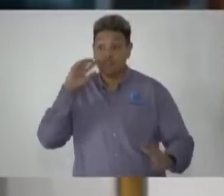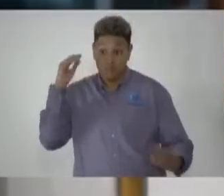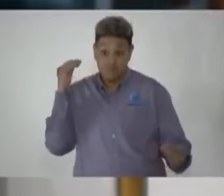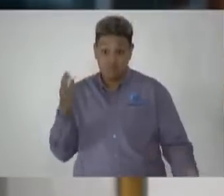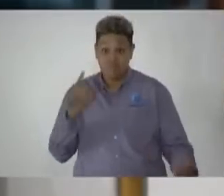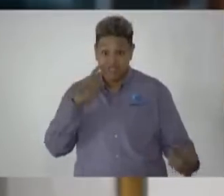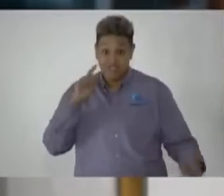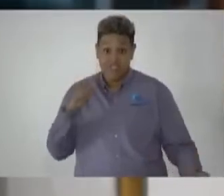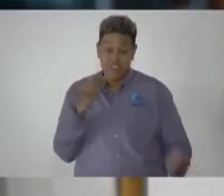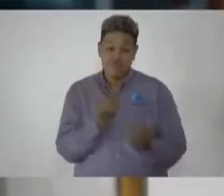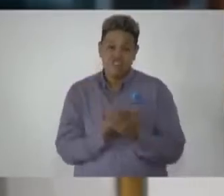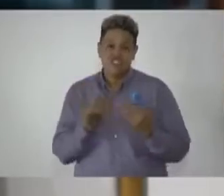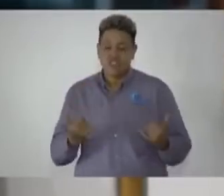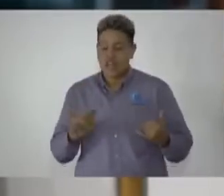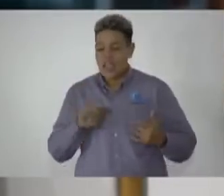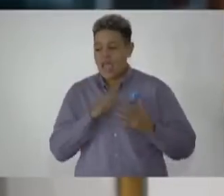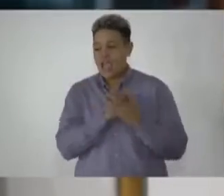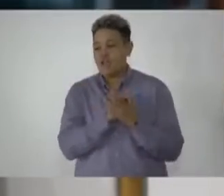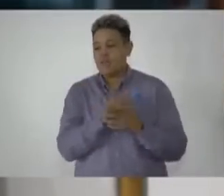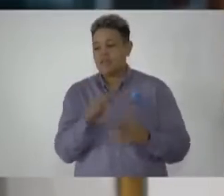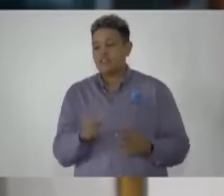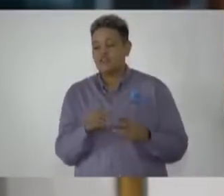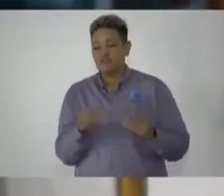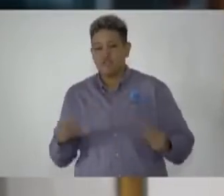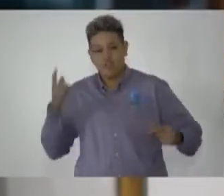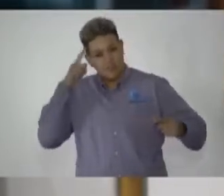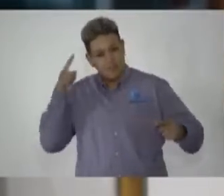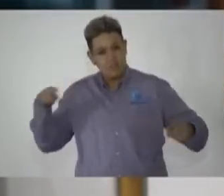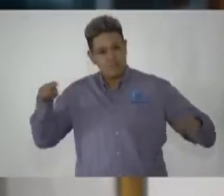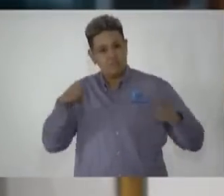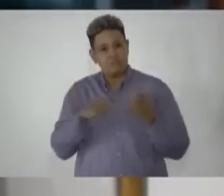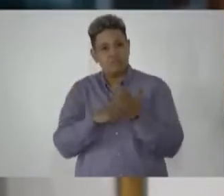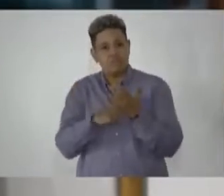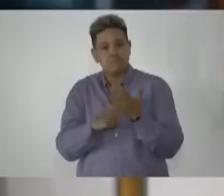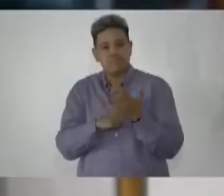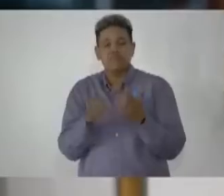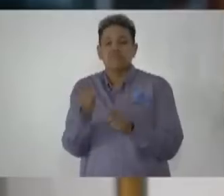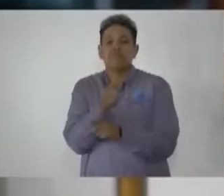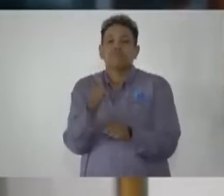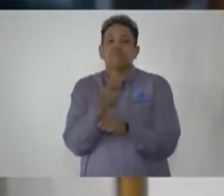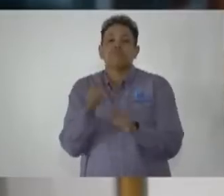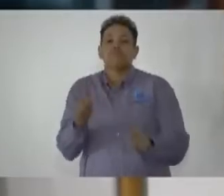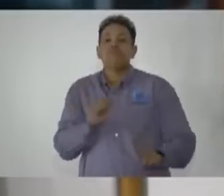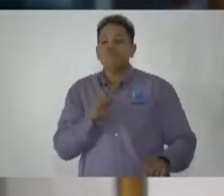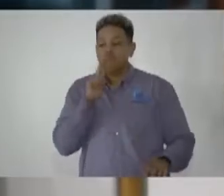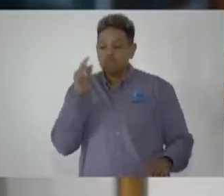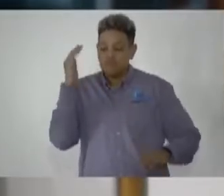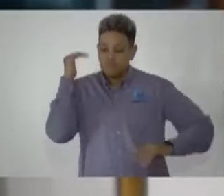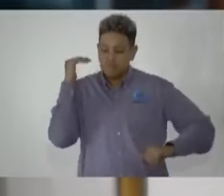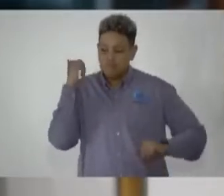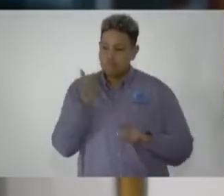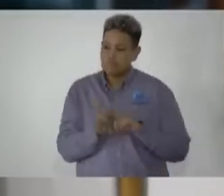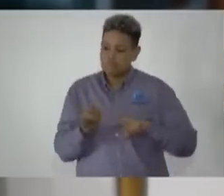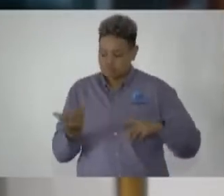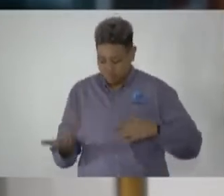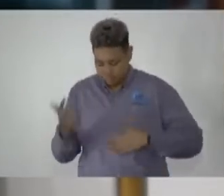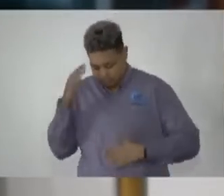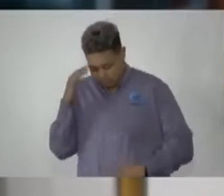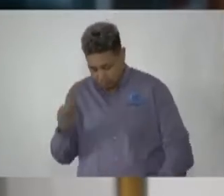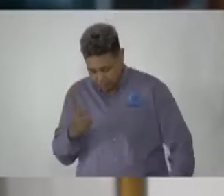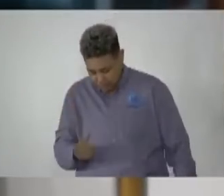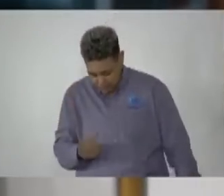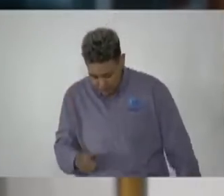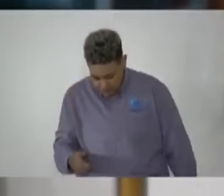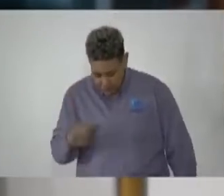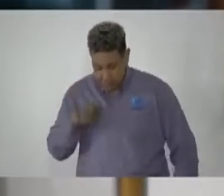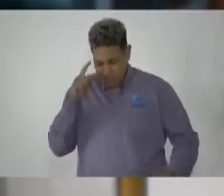here today. I commend this resolution to the Honorable Senate, and I expect, Mr. President,